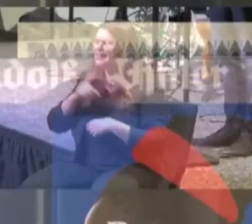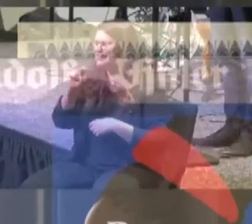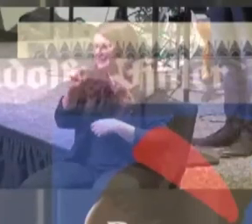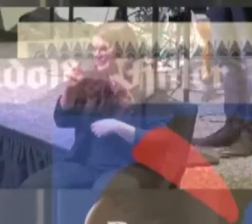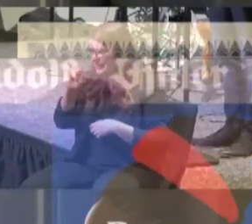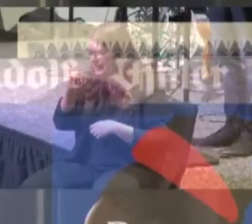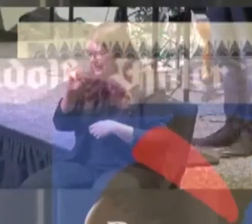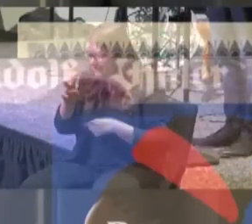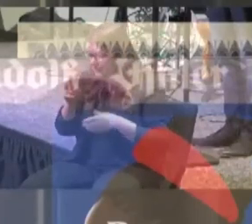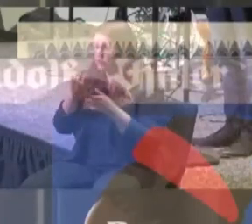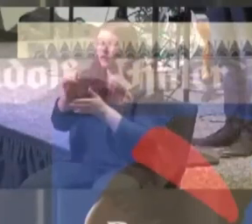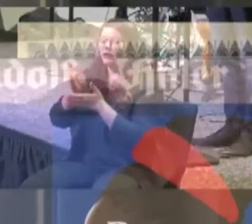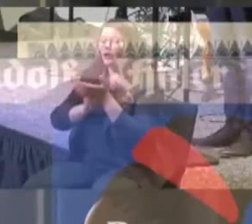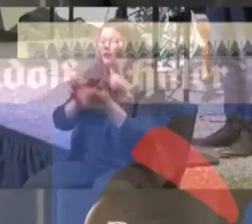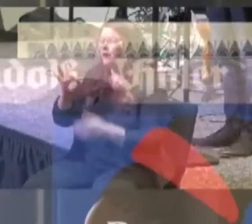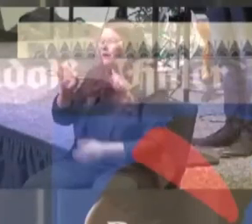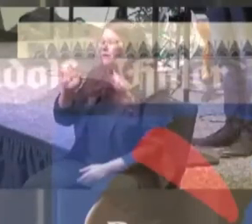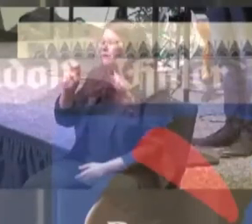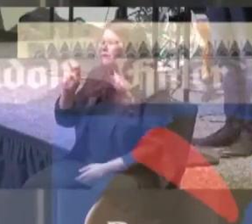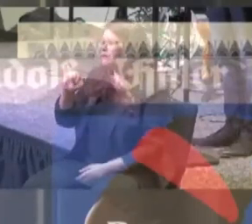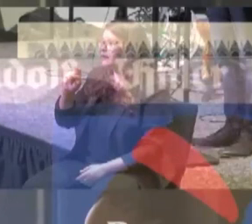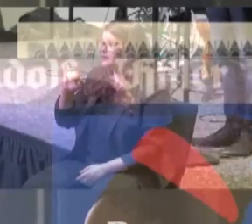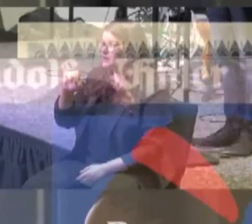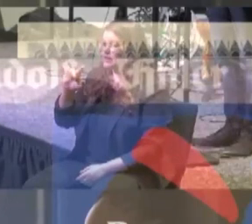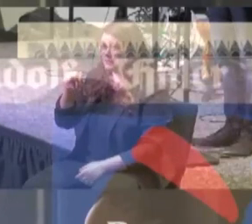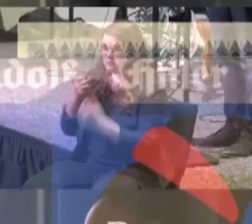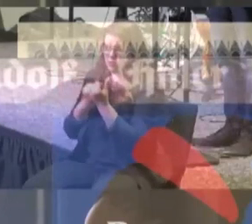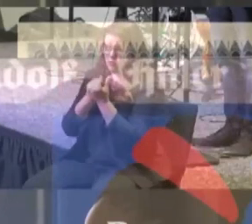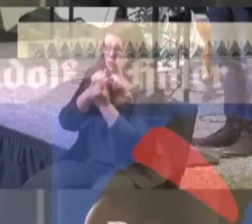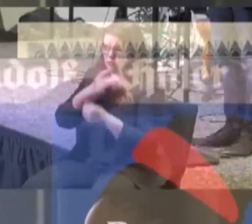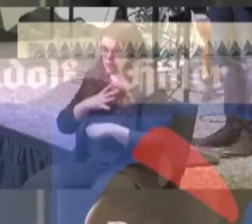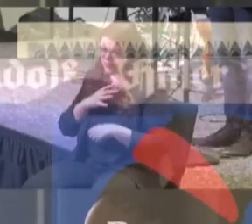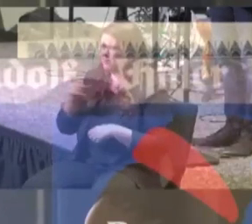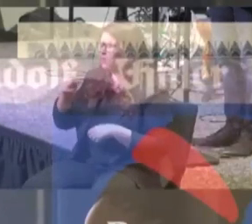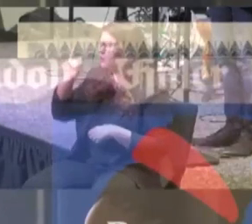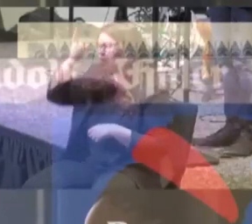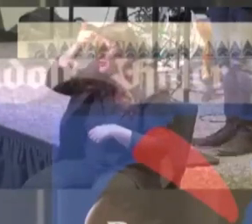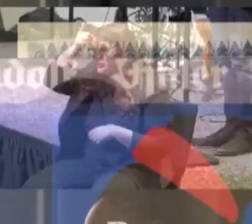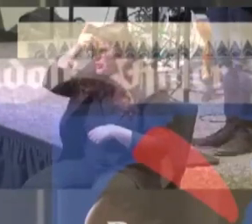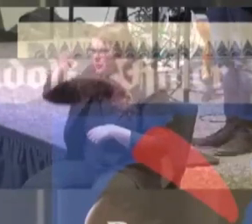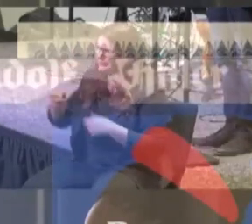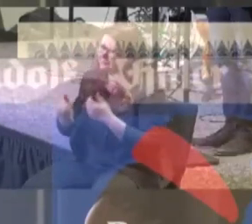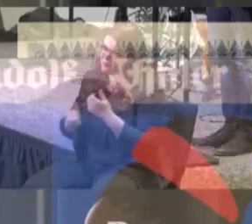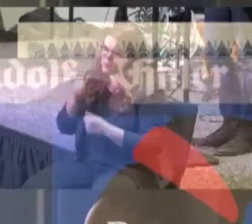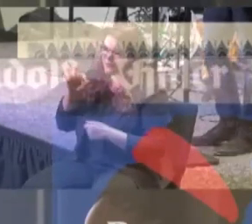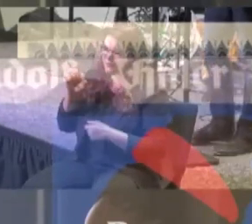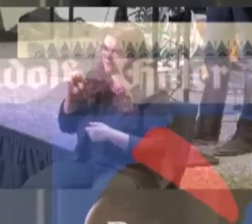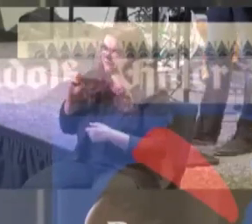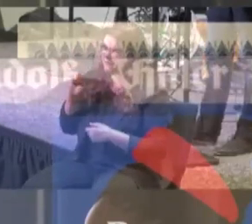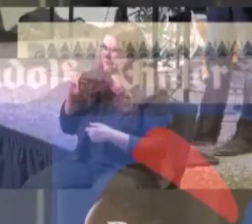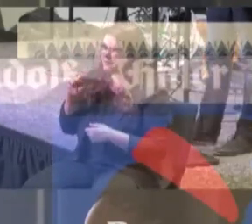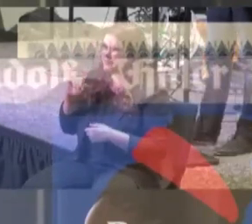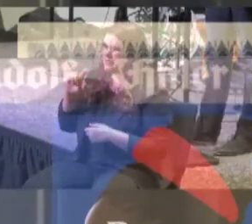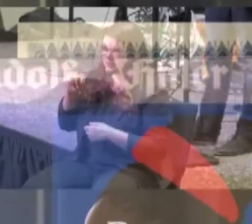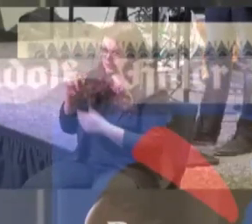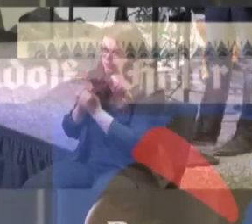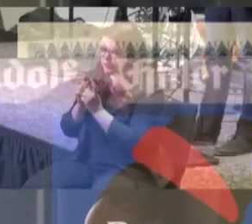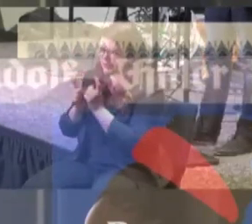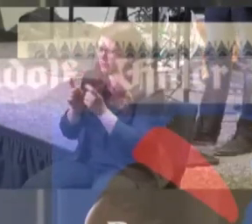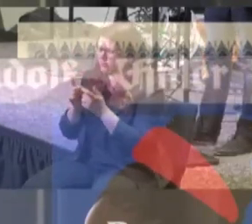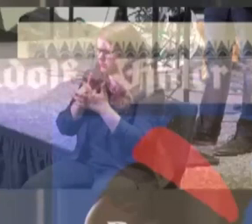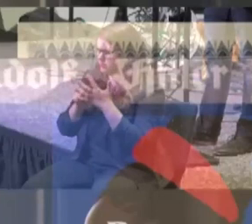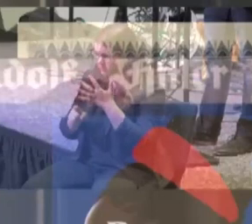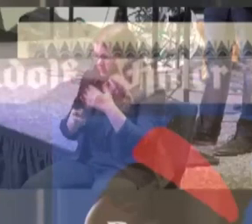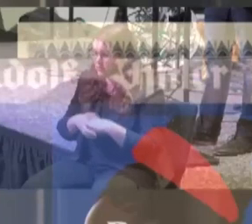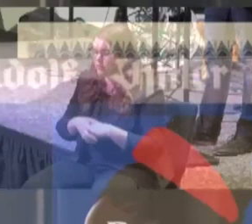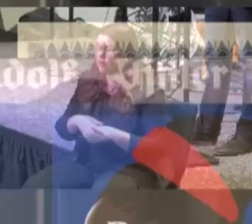and feminist, the Bibel in gerechter Sprache, that's a German, largely feminist translation. And the charge